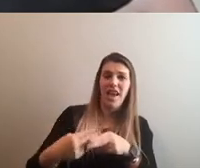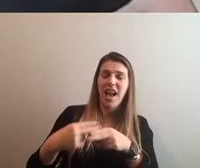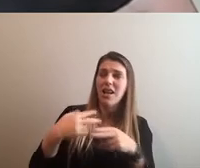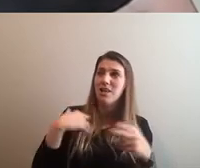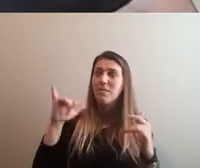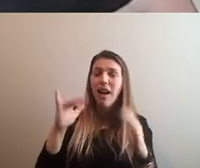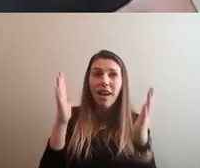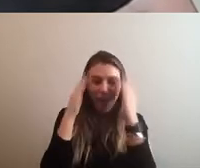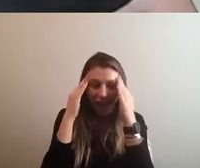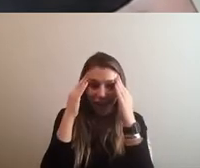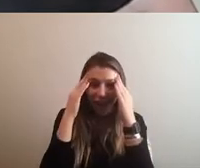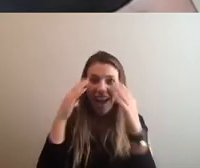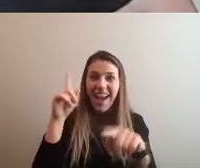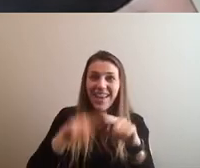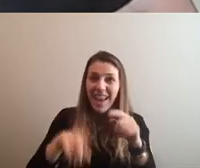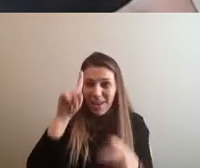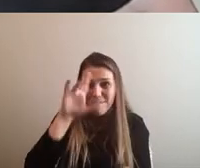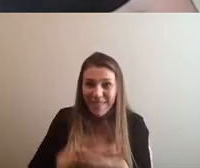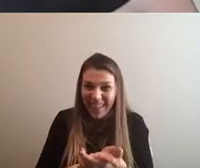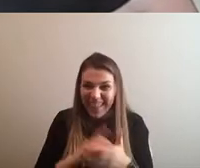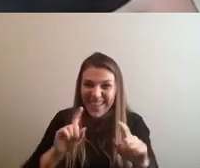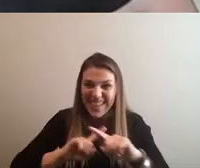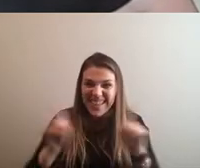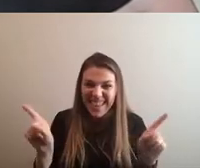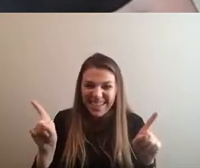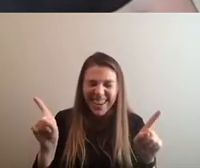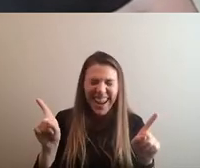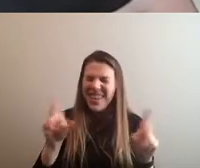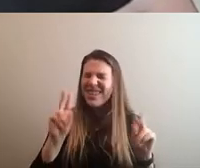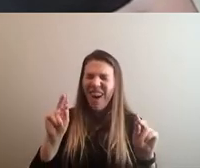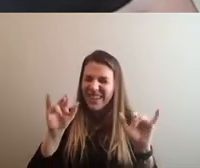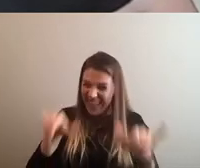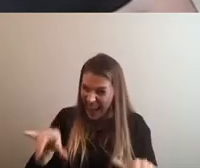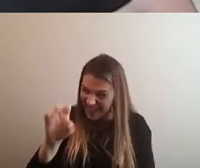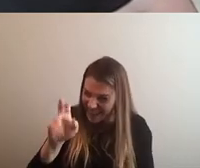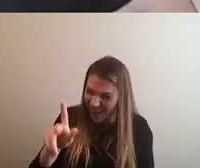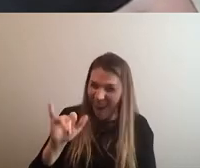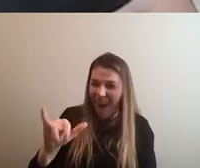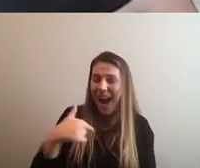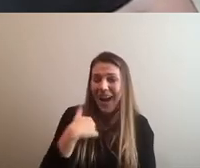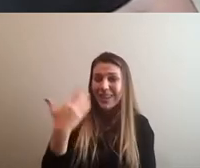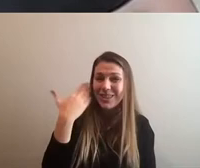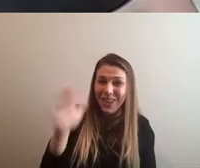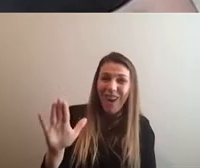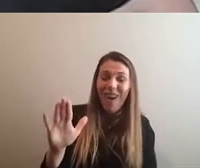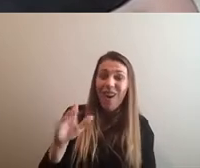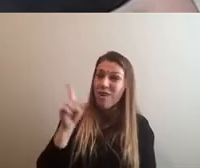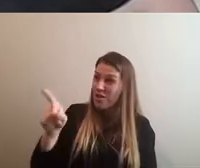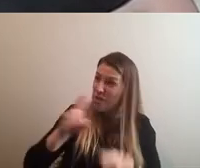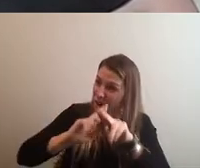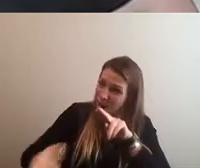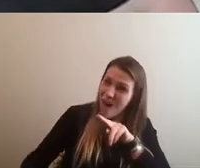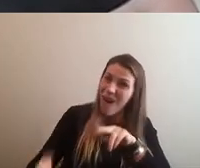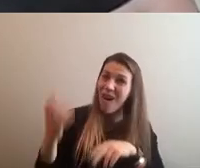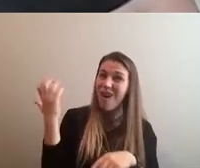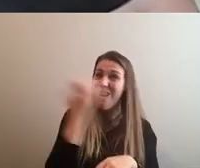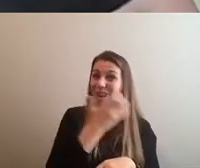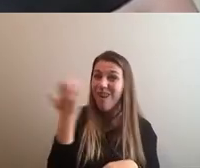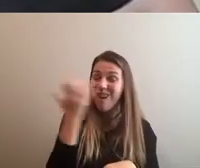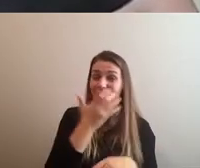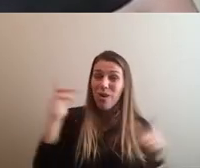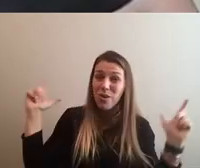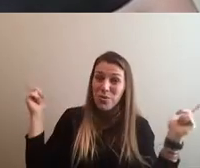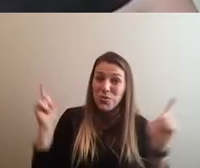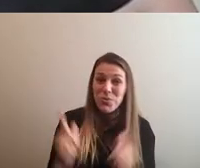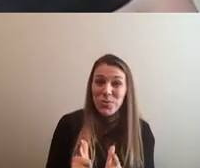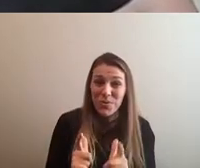God. I could not believe it was a different person. I was like, oh, my God, Derek, you did it. You lost all that